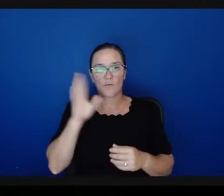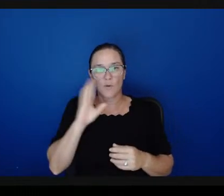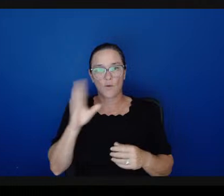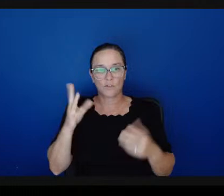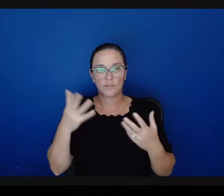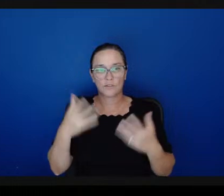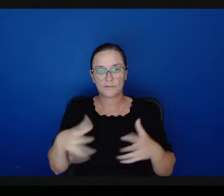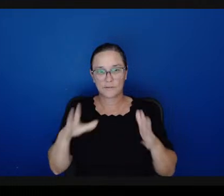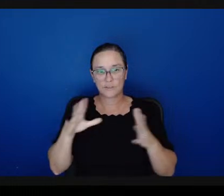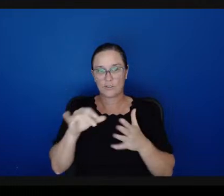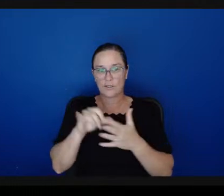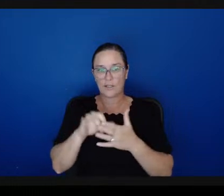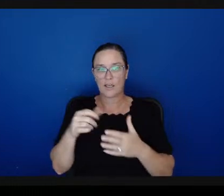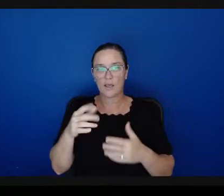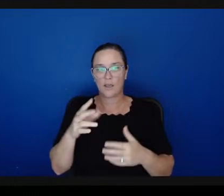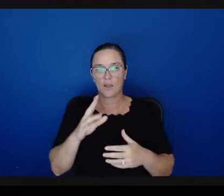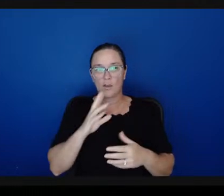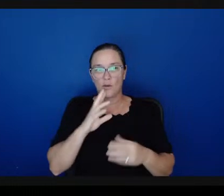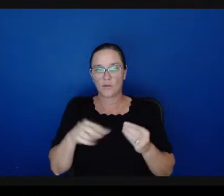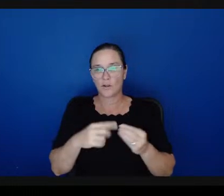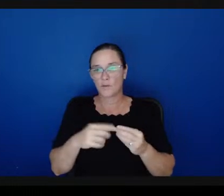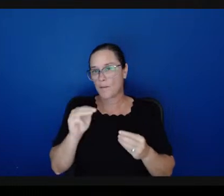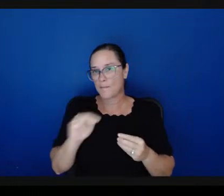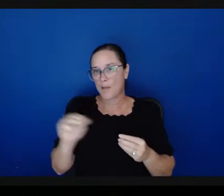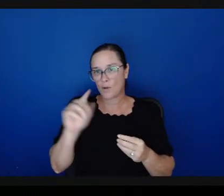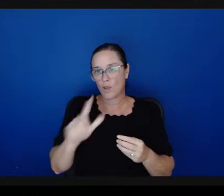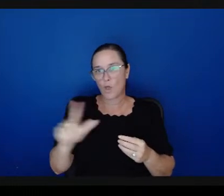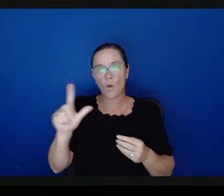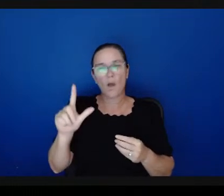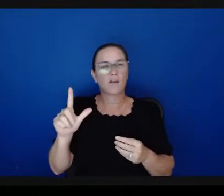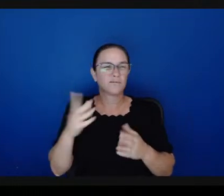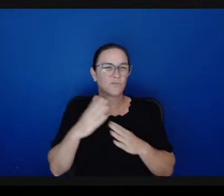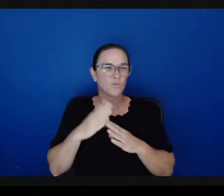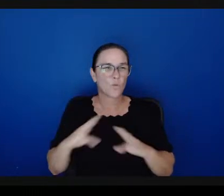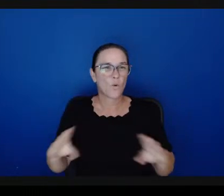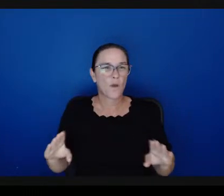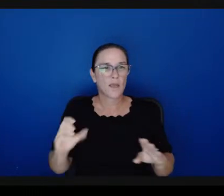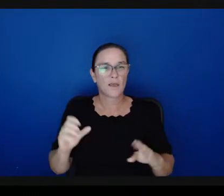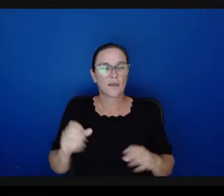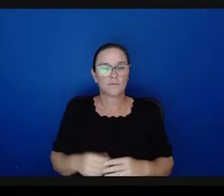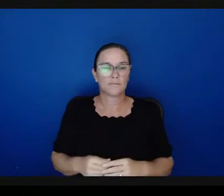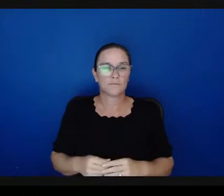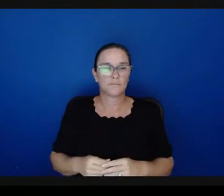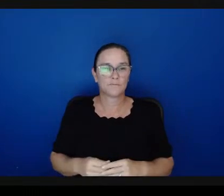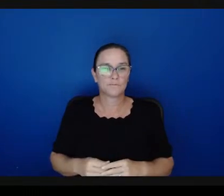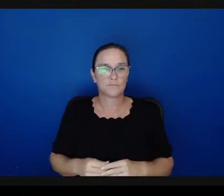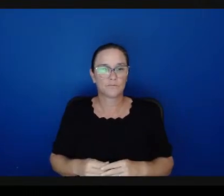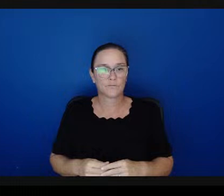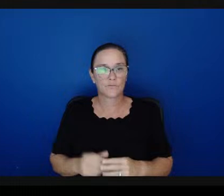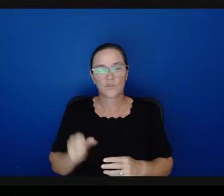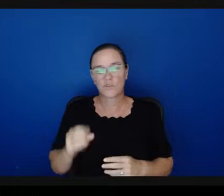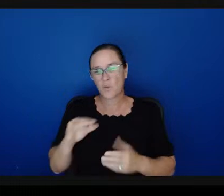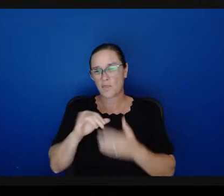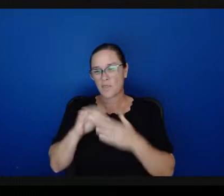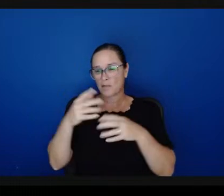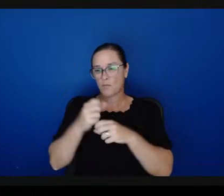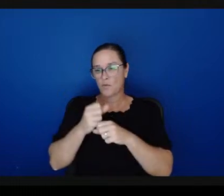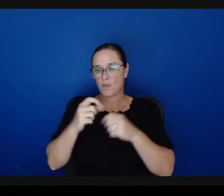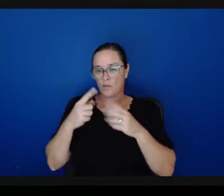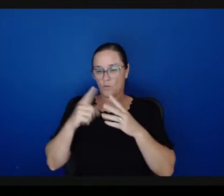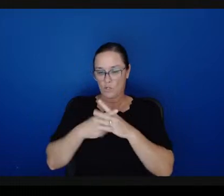of covered Mauna Loa is pretty quiet, so our summary at the top will serve well enough to tell us what's happening there.